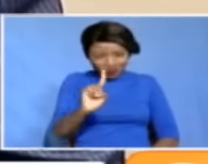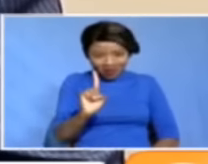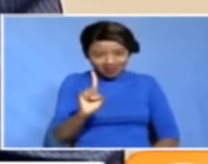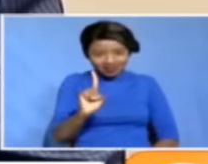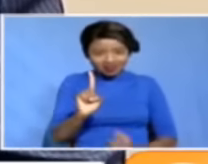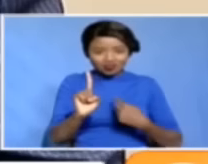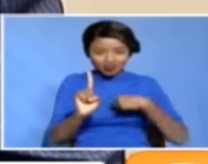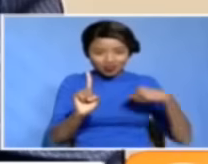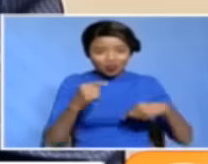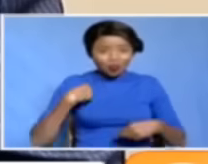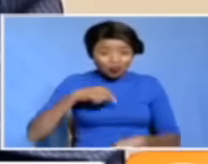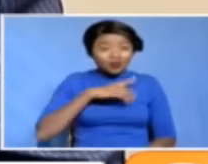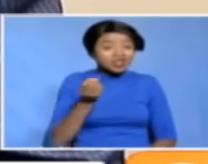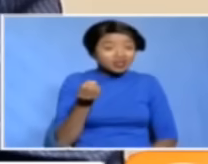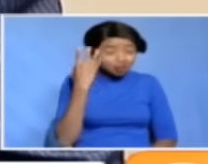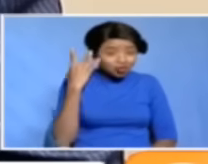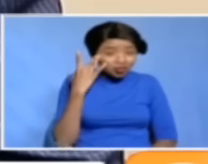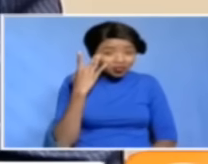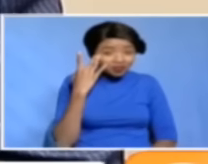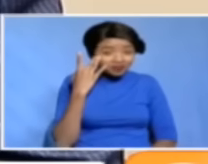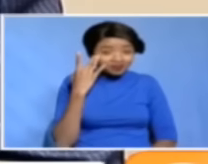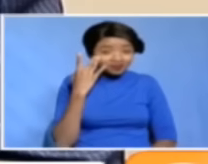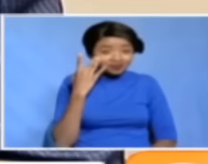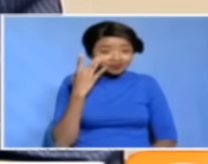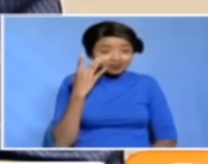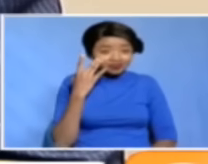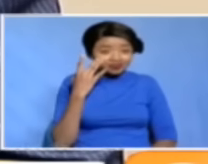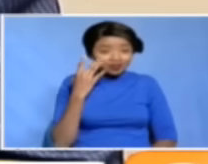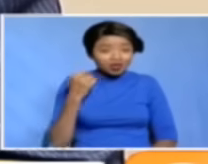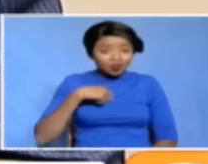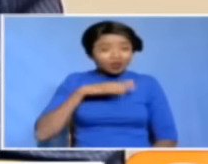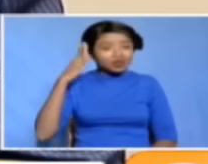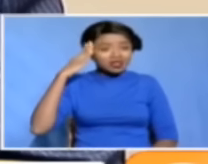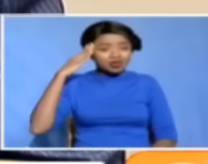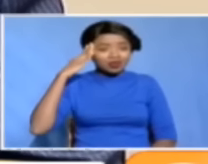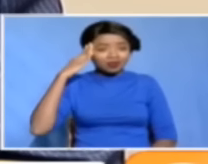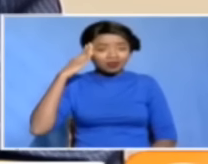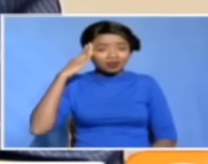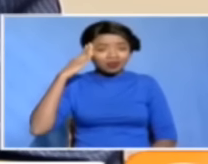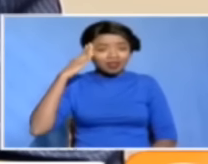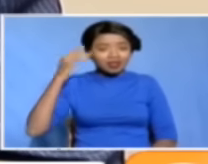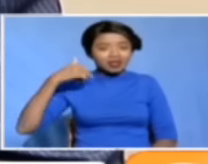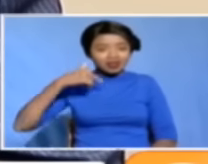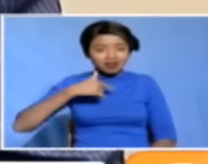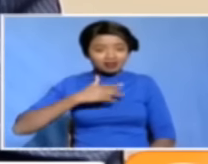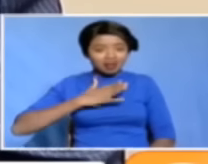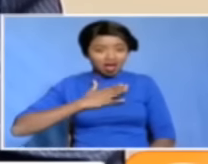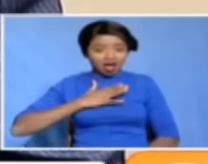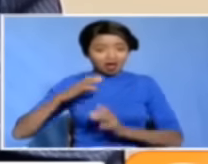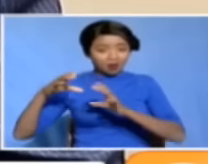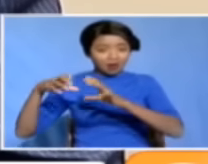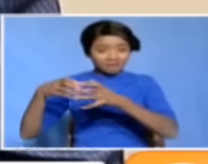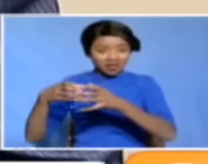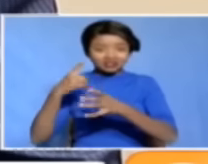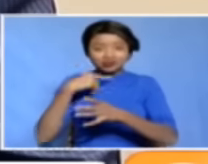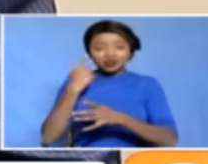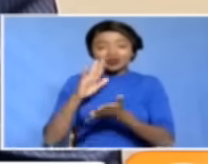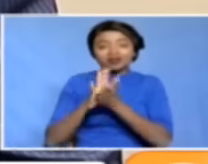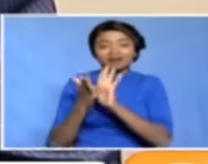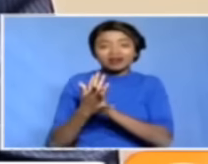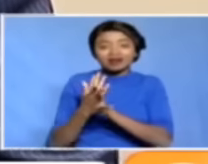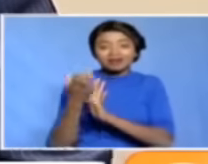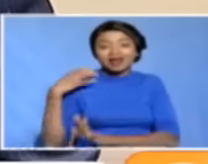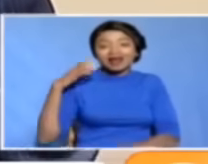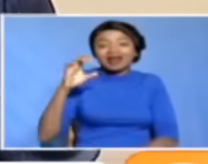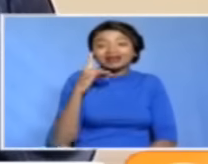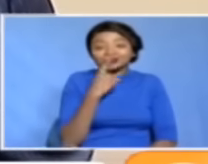we have in our party who will be the candidate for 2022 of our party